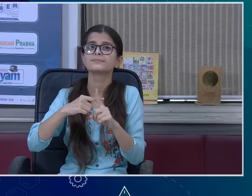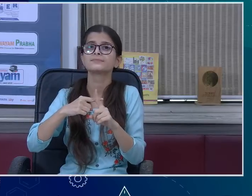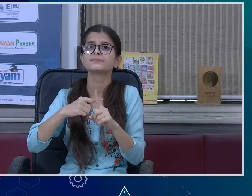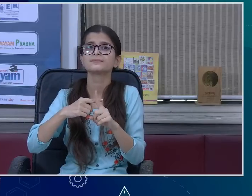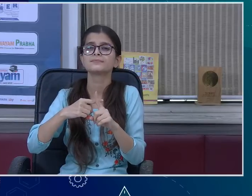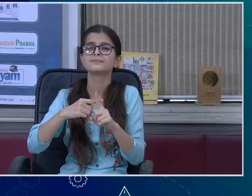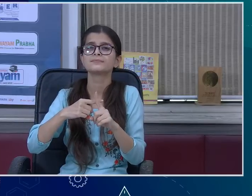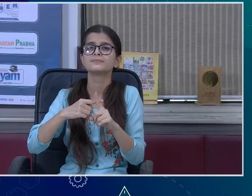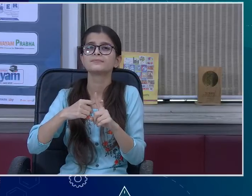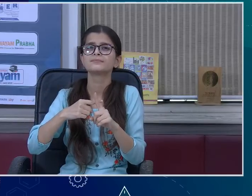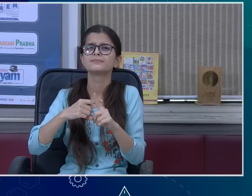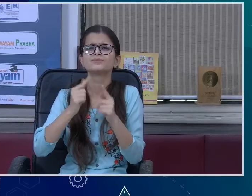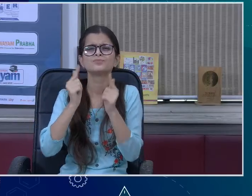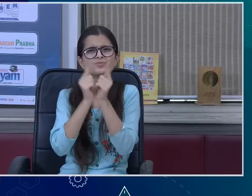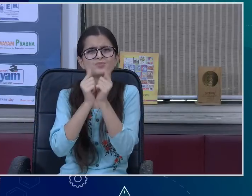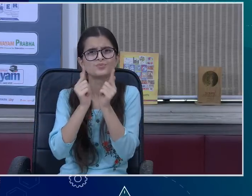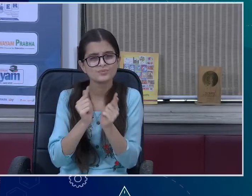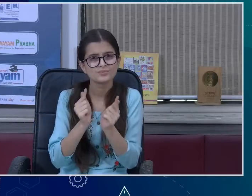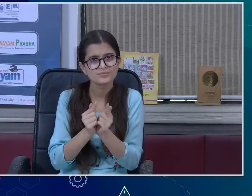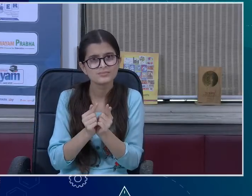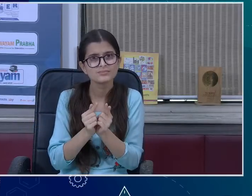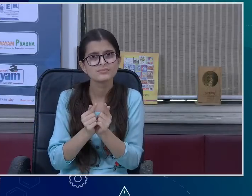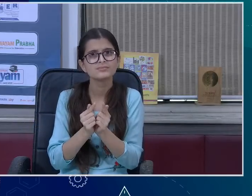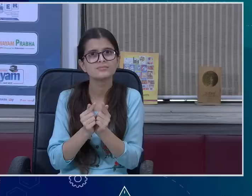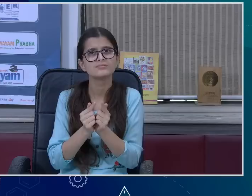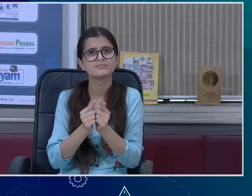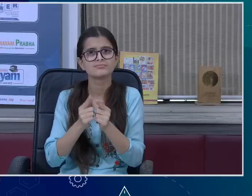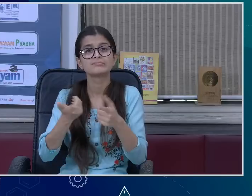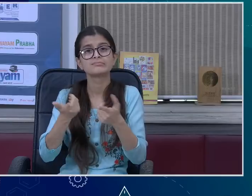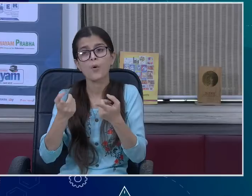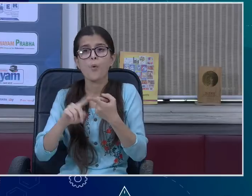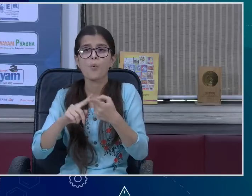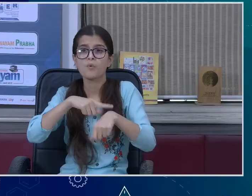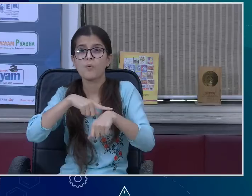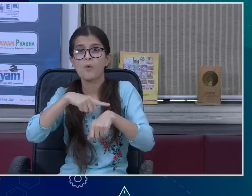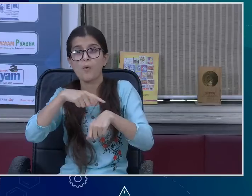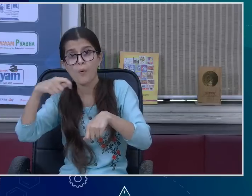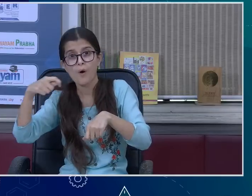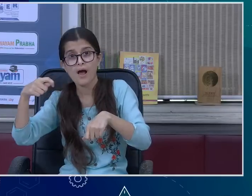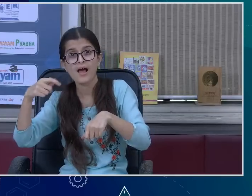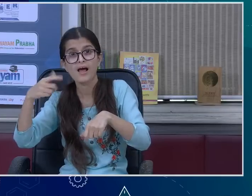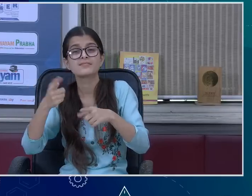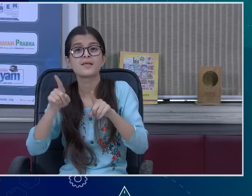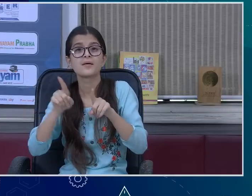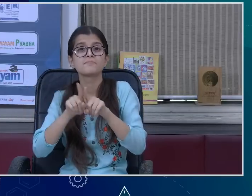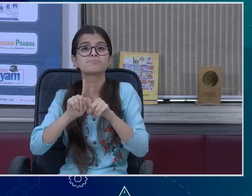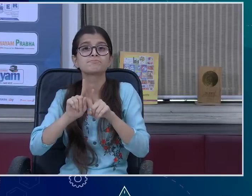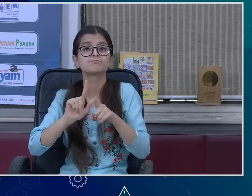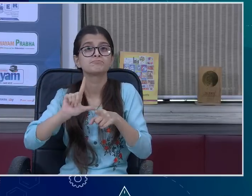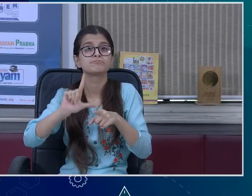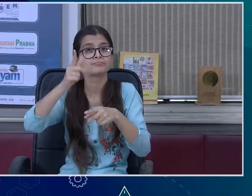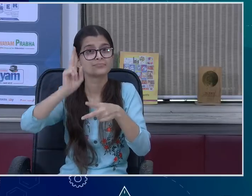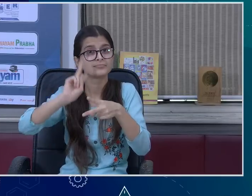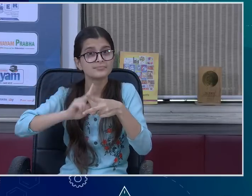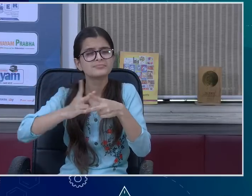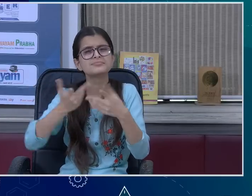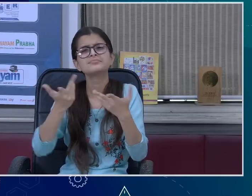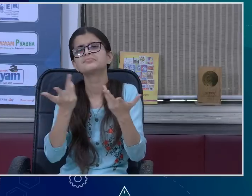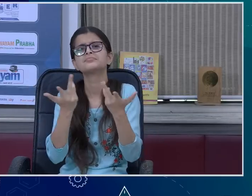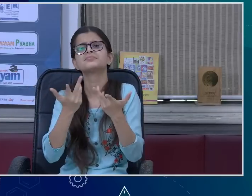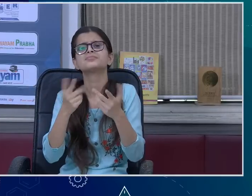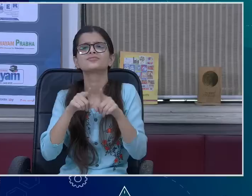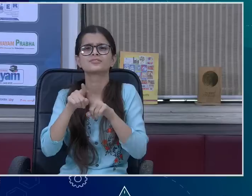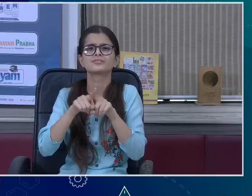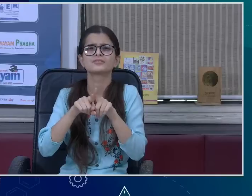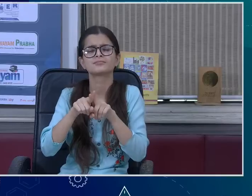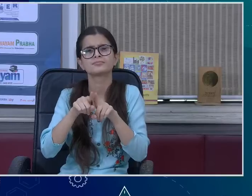period, that they require longer period. For example, copying from the board. So teacher will write something on the